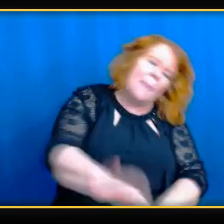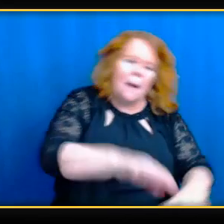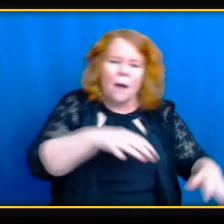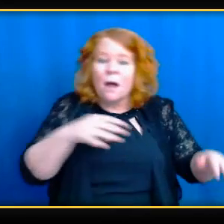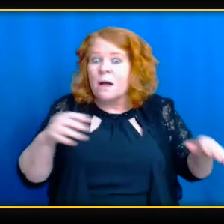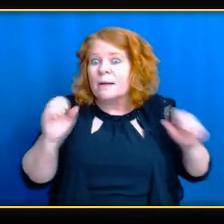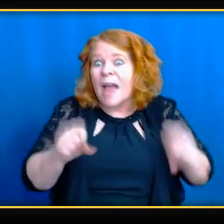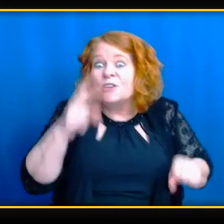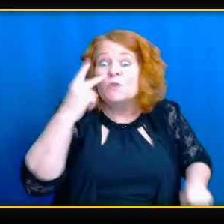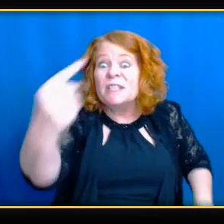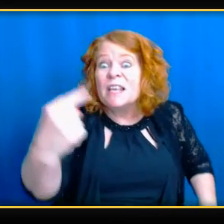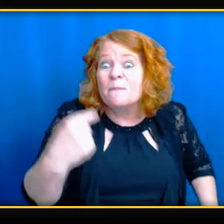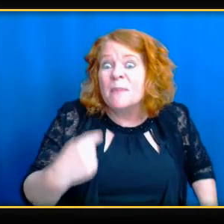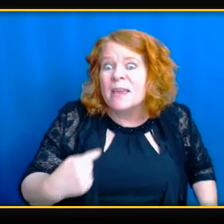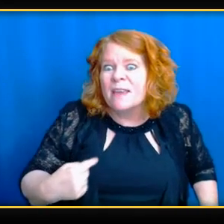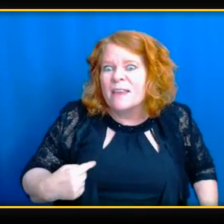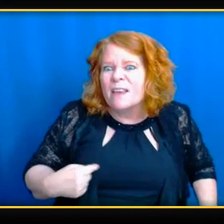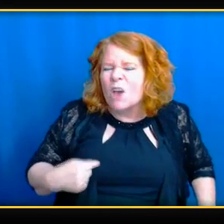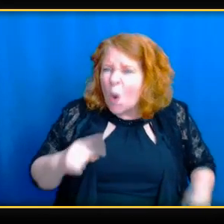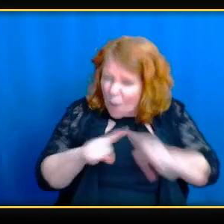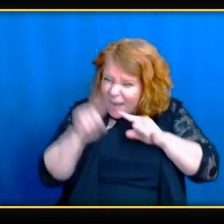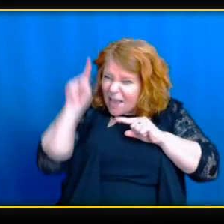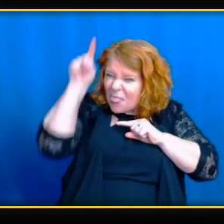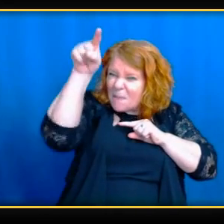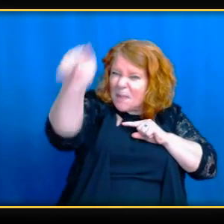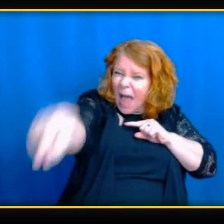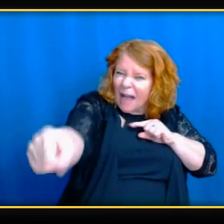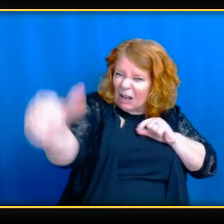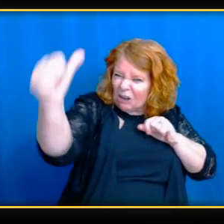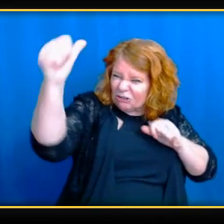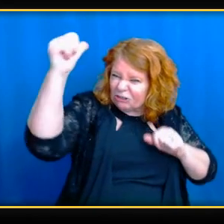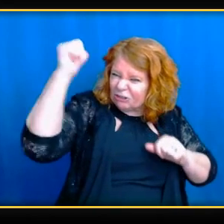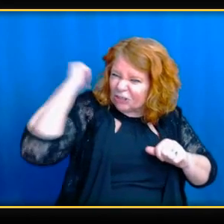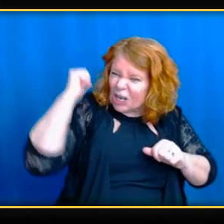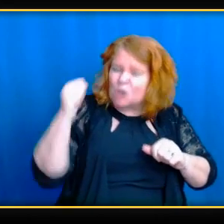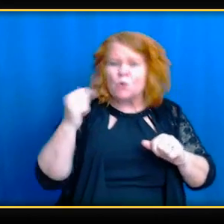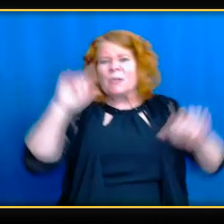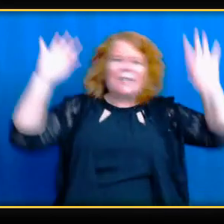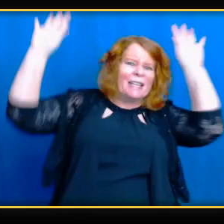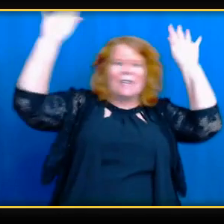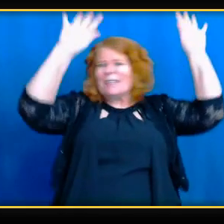Can you see me way in the back here? I've